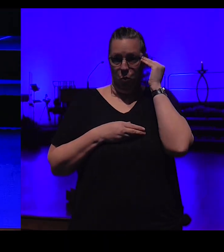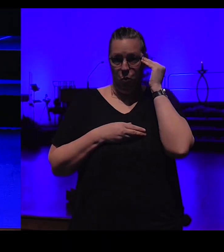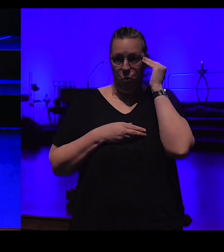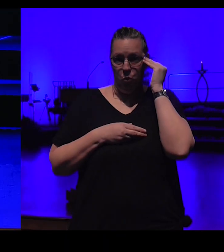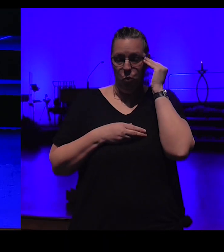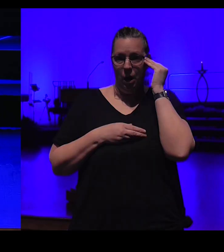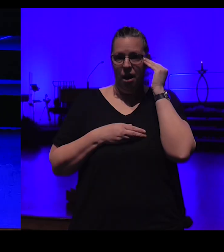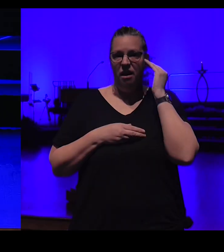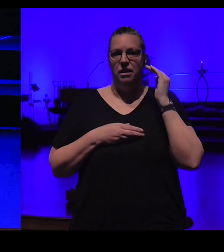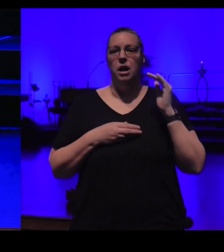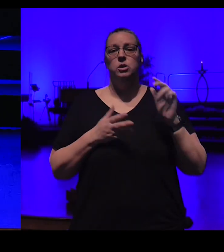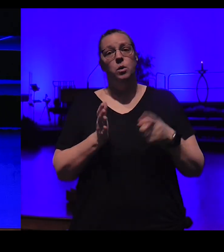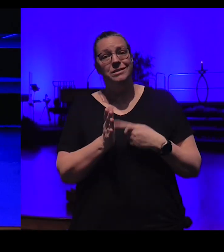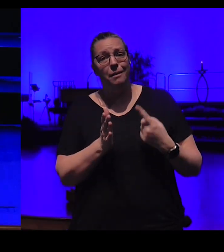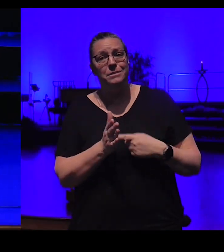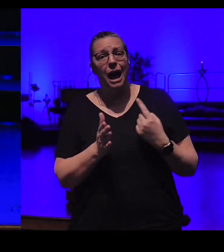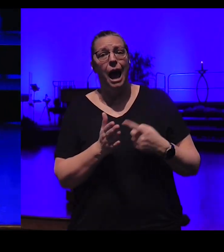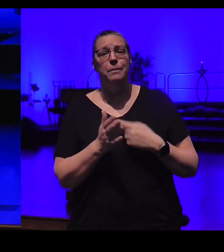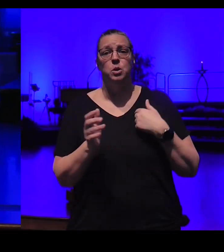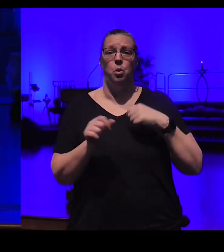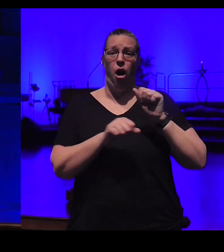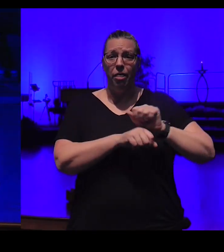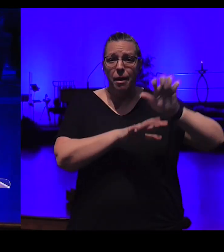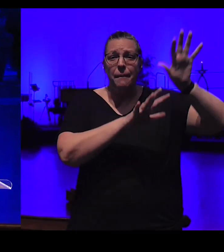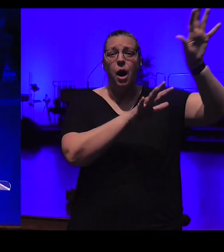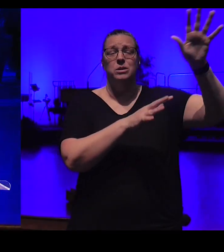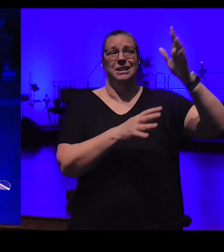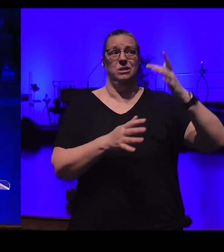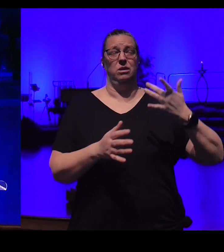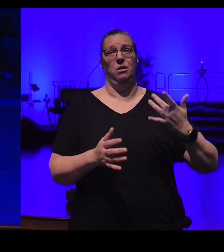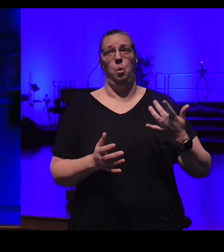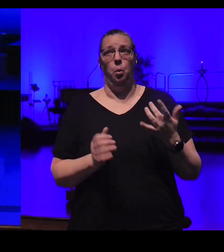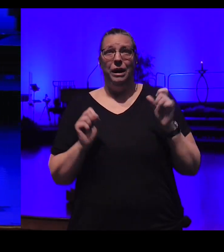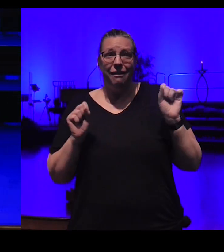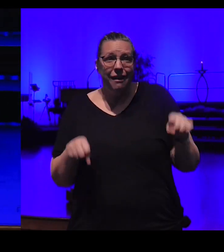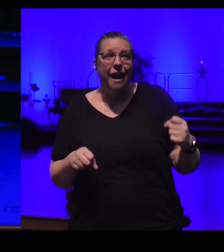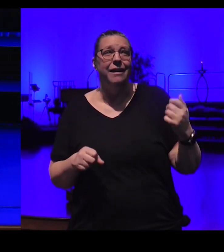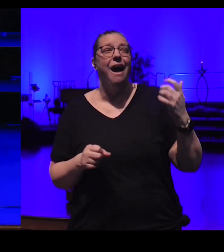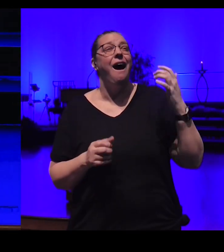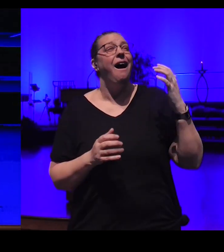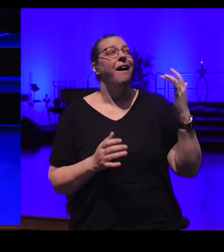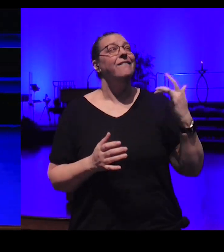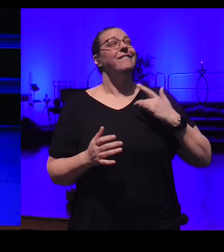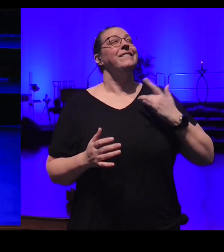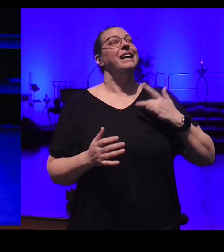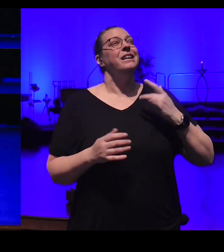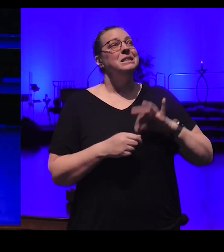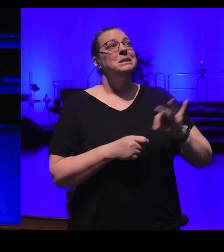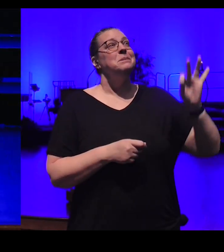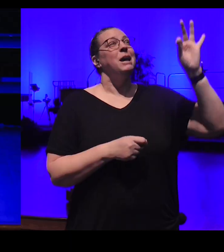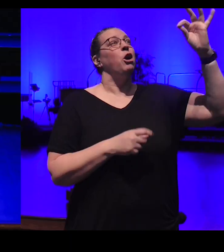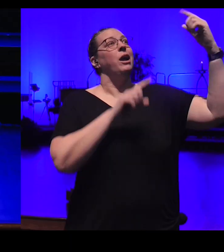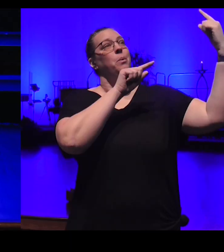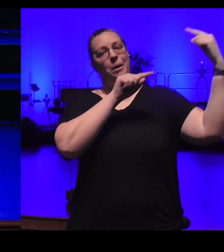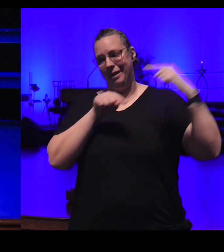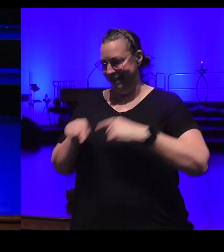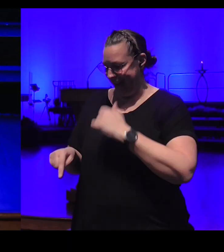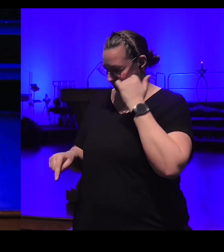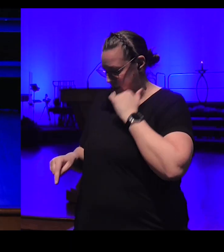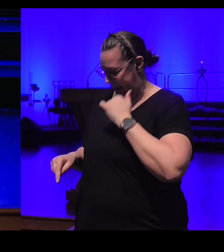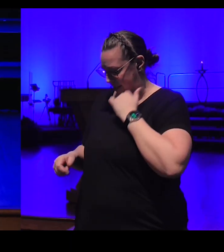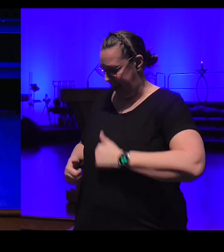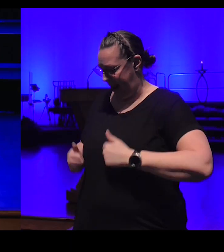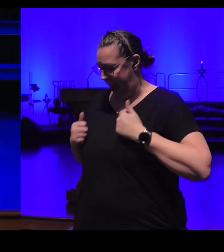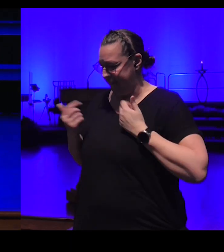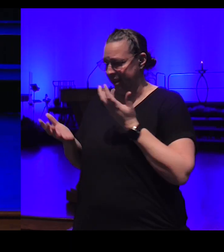when we commune on the mountain, we can have those glimpses, those touch points of spirit. And then we wonder when we come back to daily life,